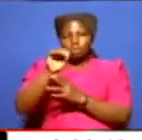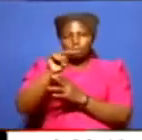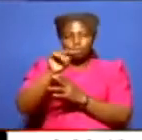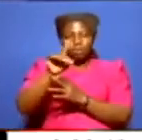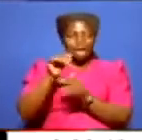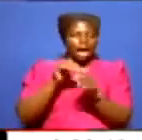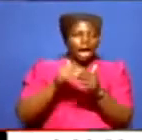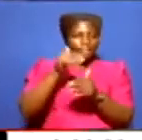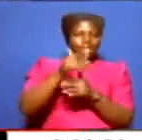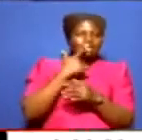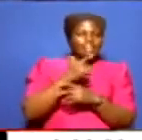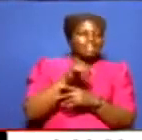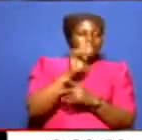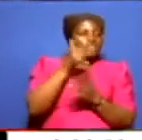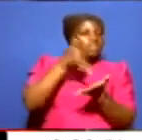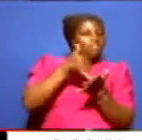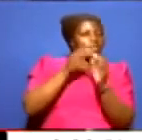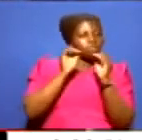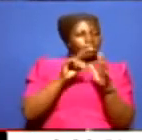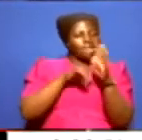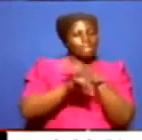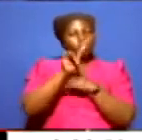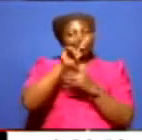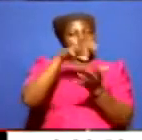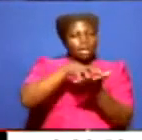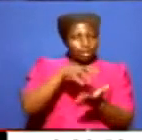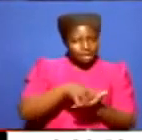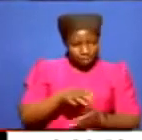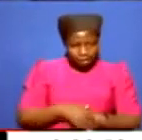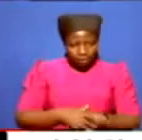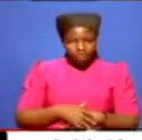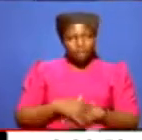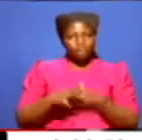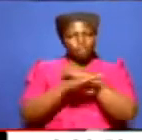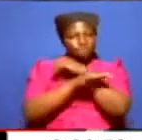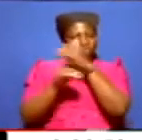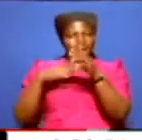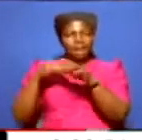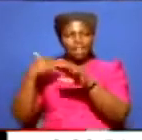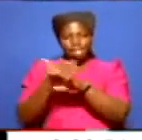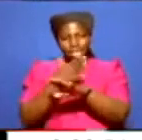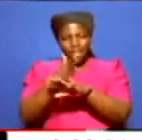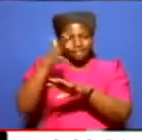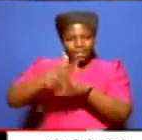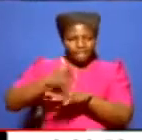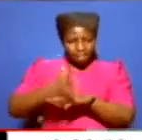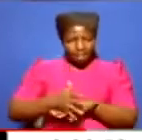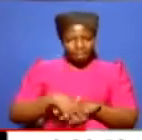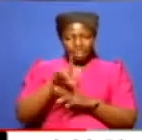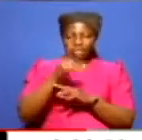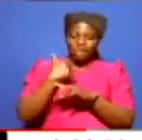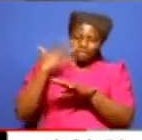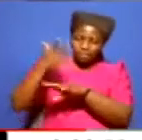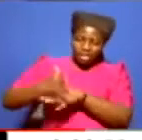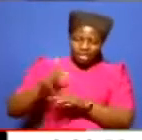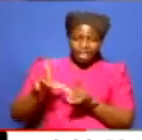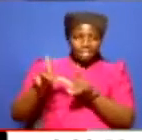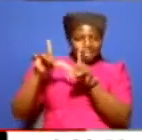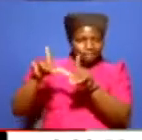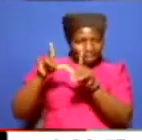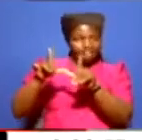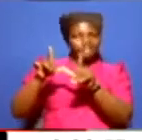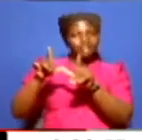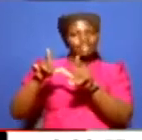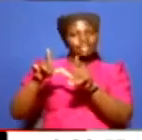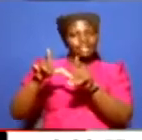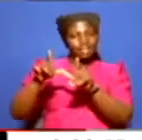and forgery. Jackson Ndungu Chothi and Peter Karimi Miano are alleged to have forged a certificate of competency